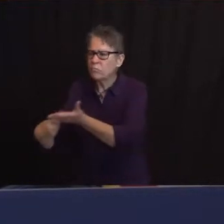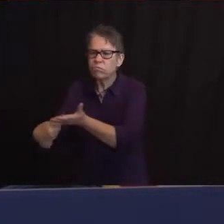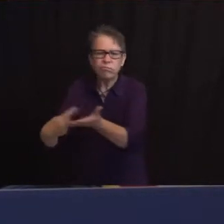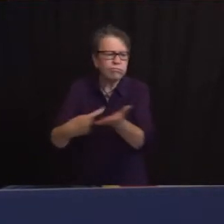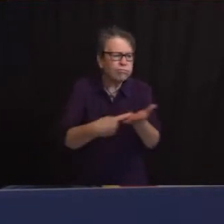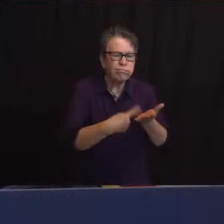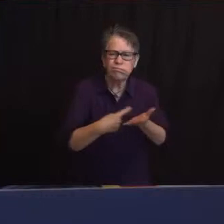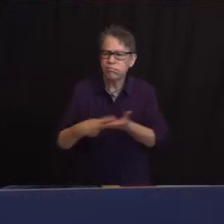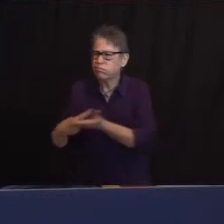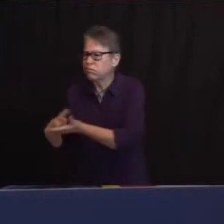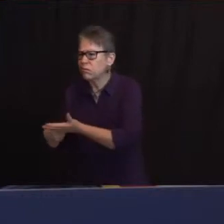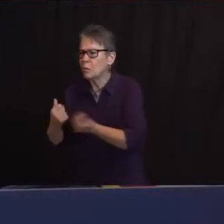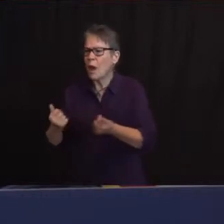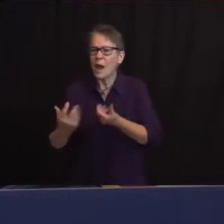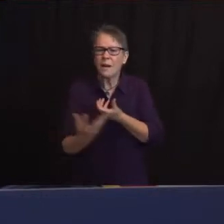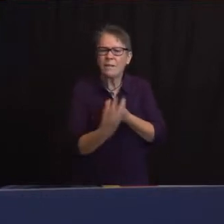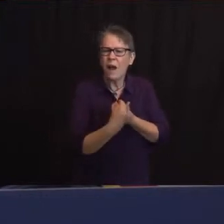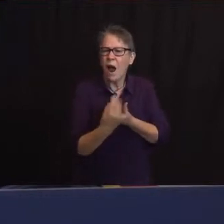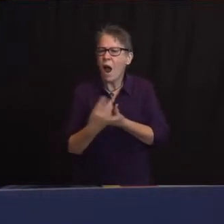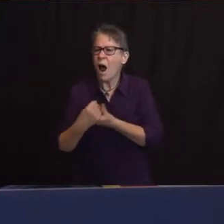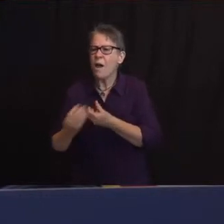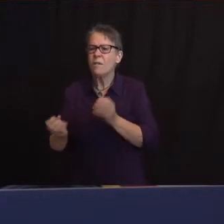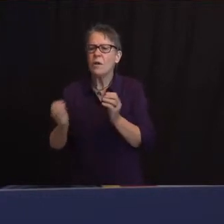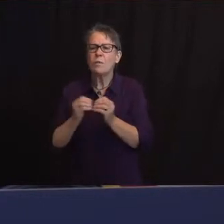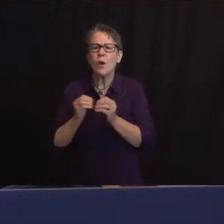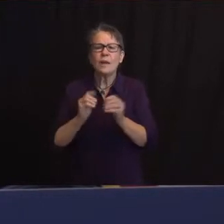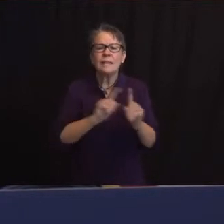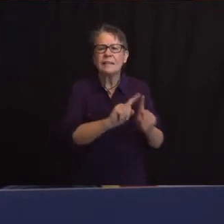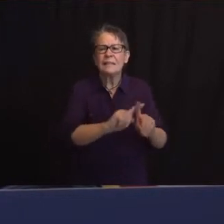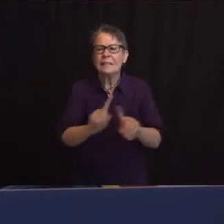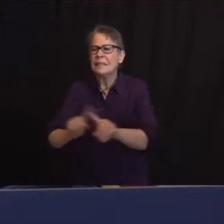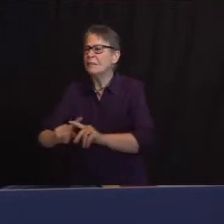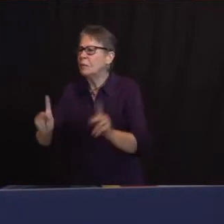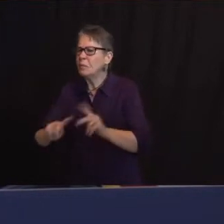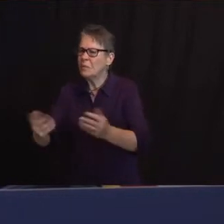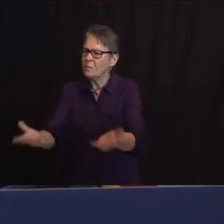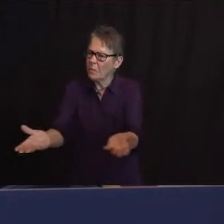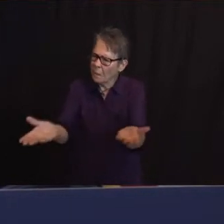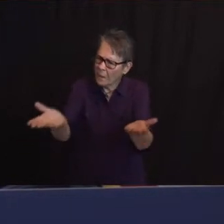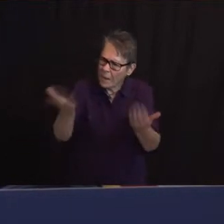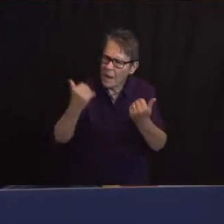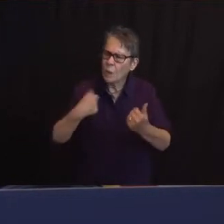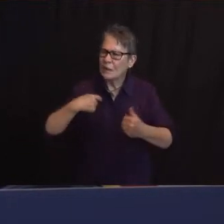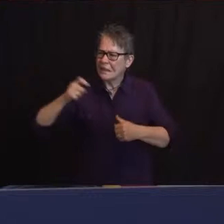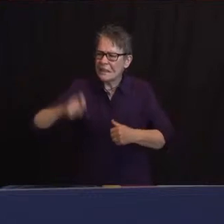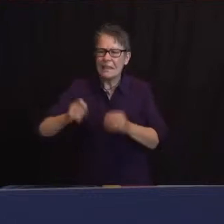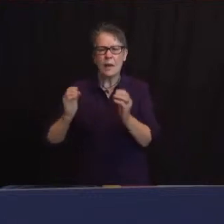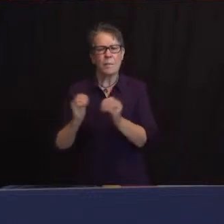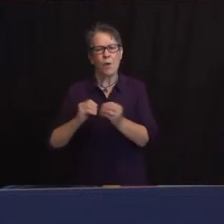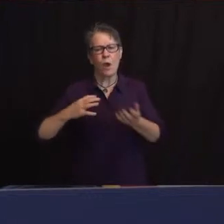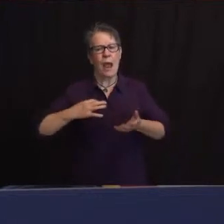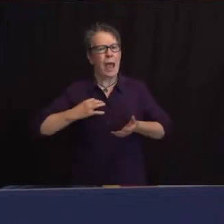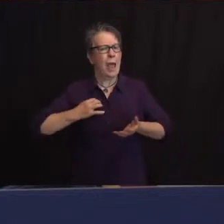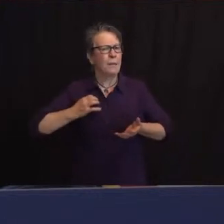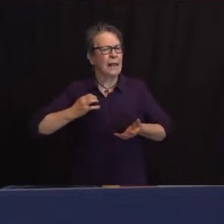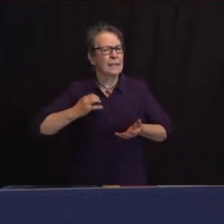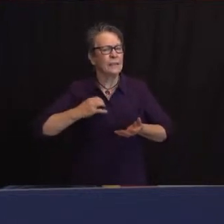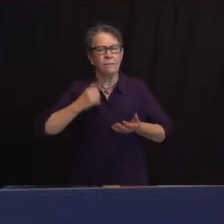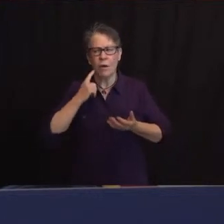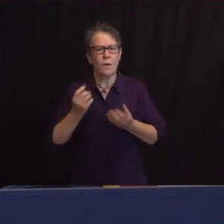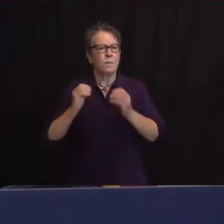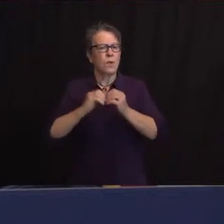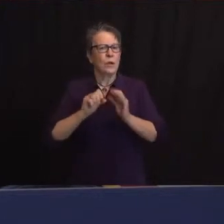interfaith community leaders. So we have 11 days left in this online application process.